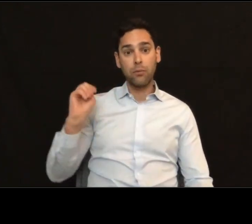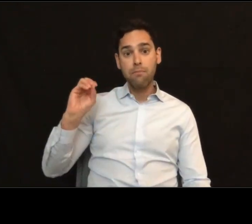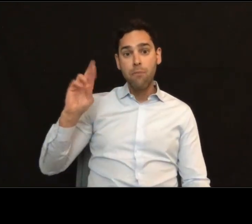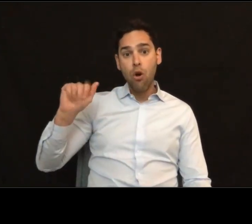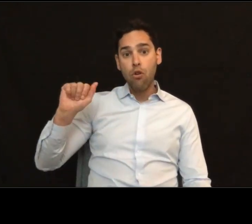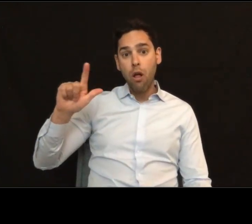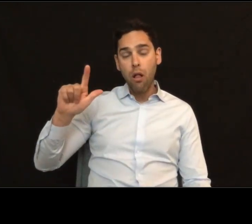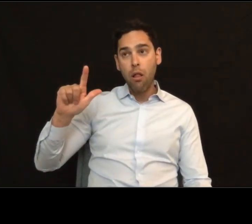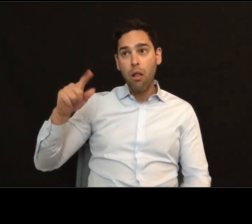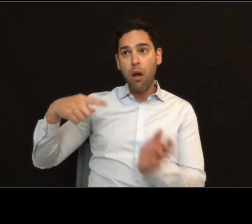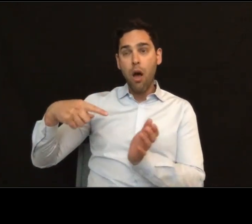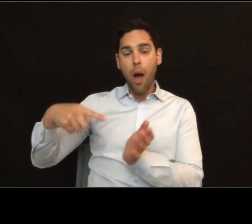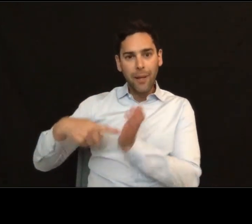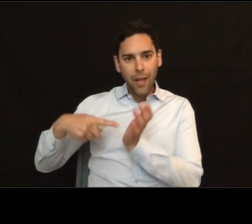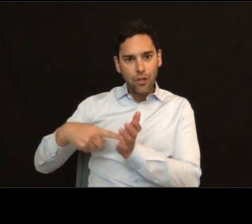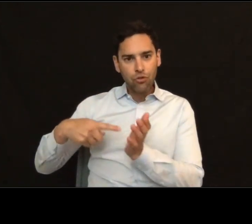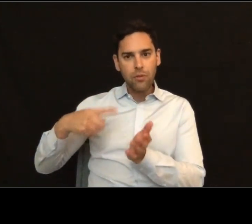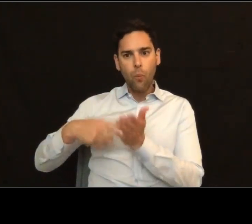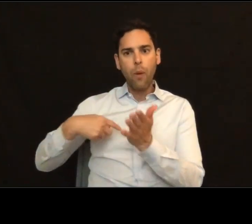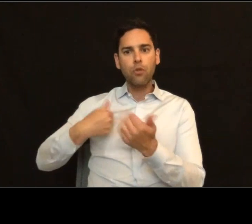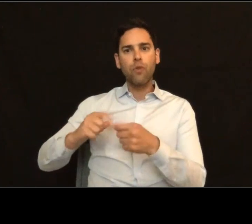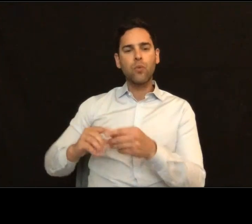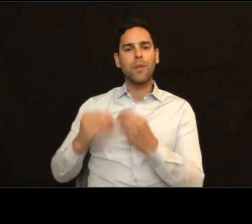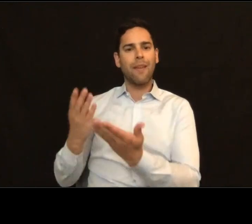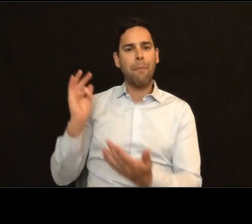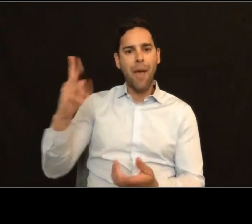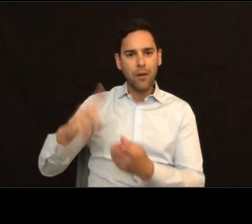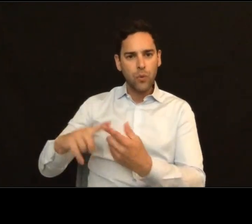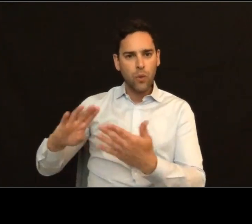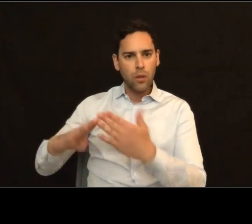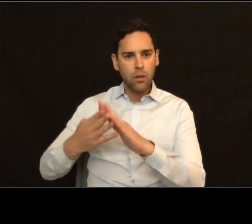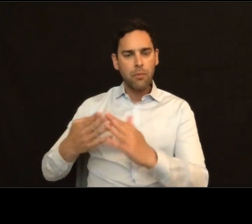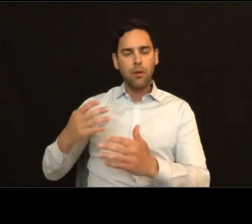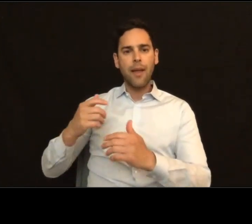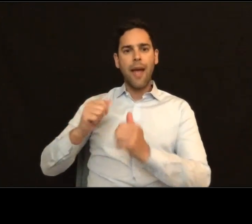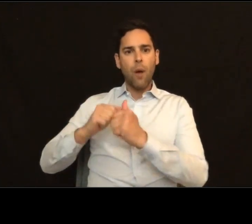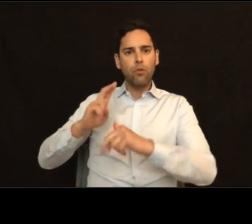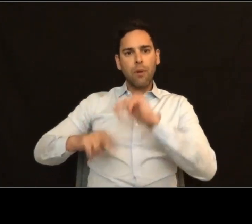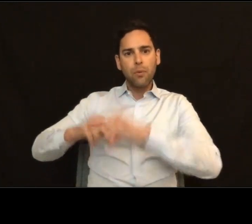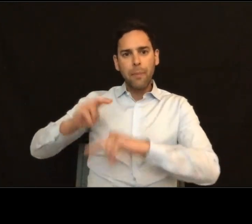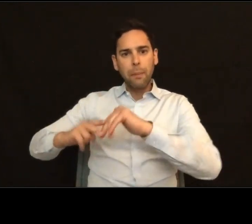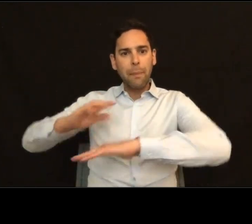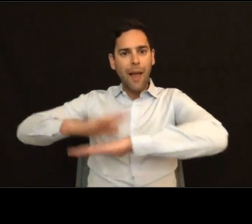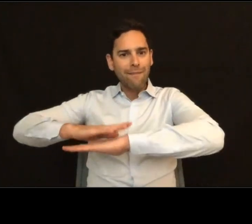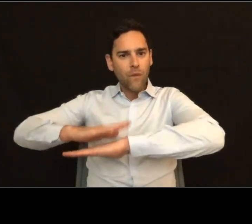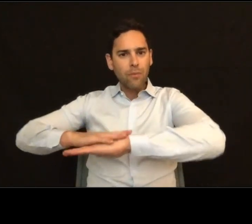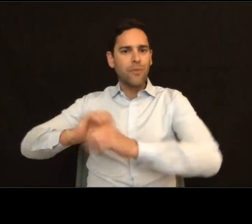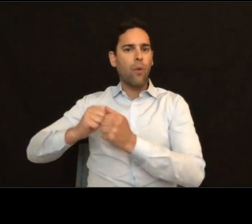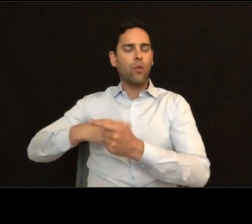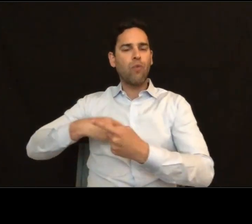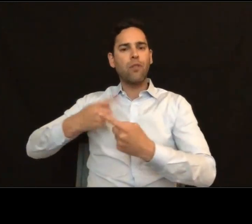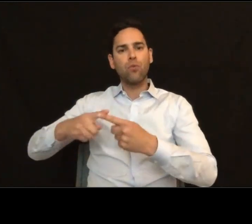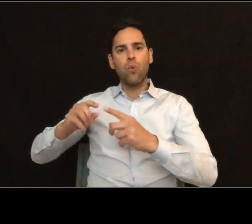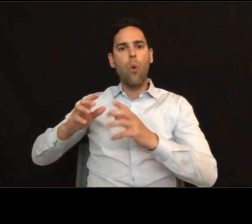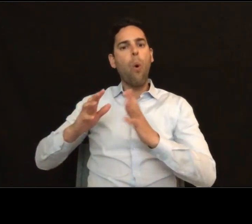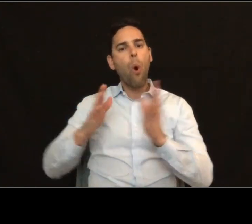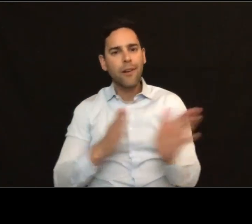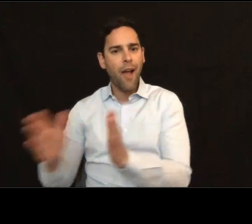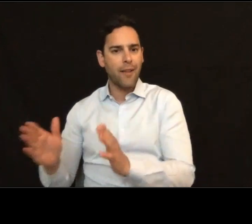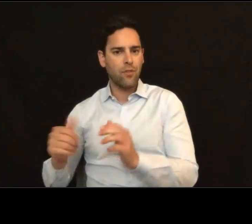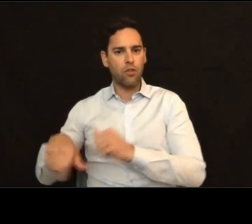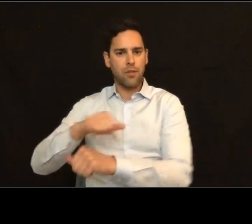the community, the platforms we're trying to build, the way we're trying to actually organize around these issues. When we stop considering that, or